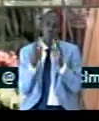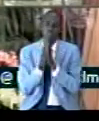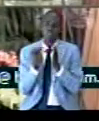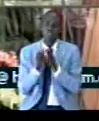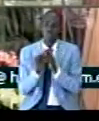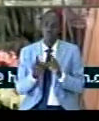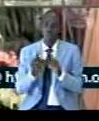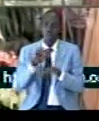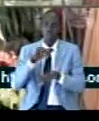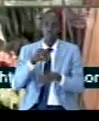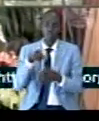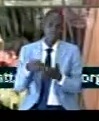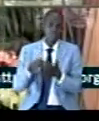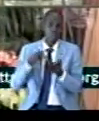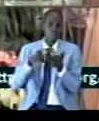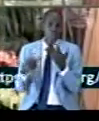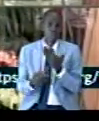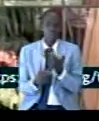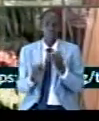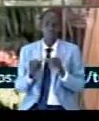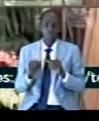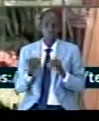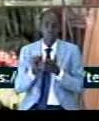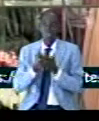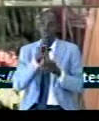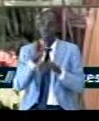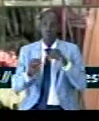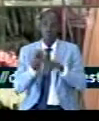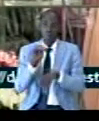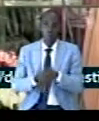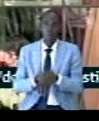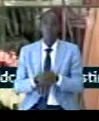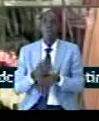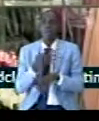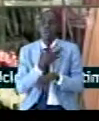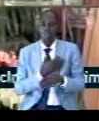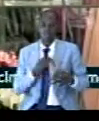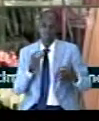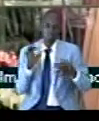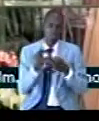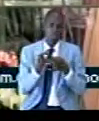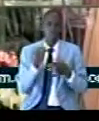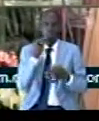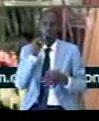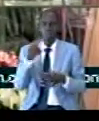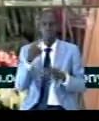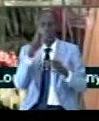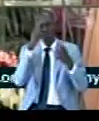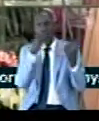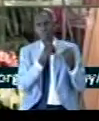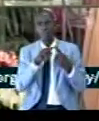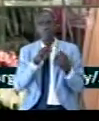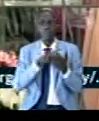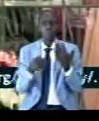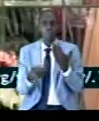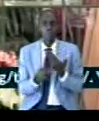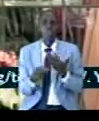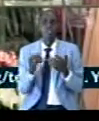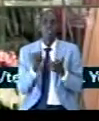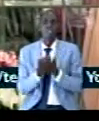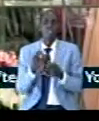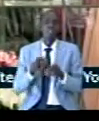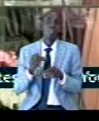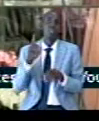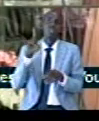is going on, I'm here, Lord. I attach my faith to the program, that in the previous program, that a